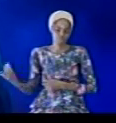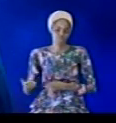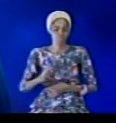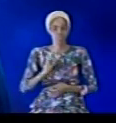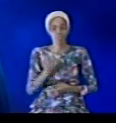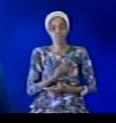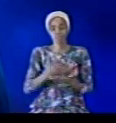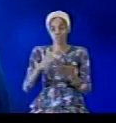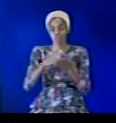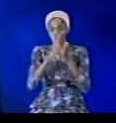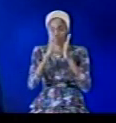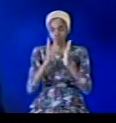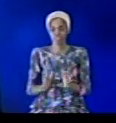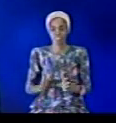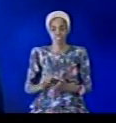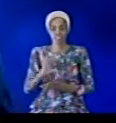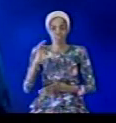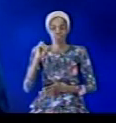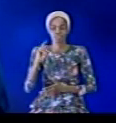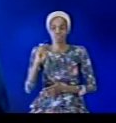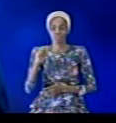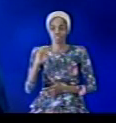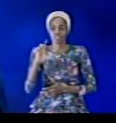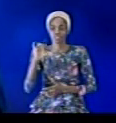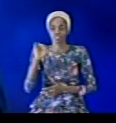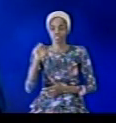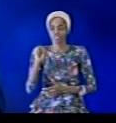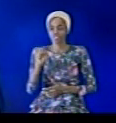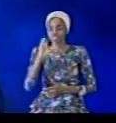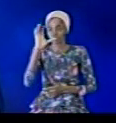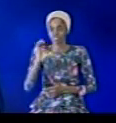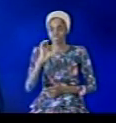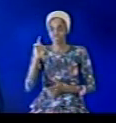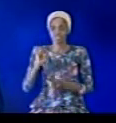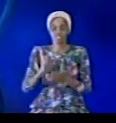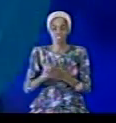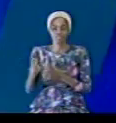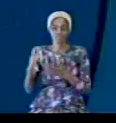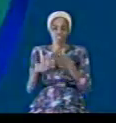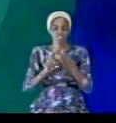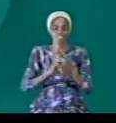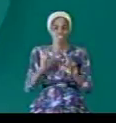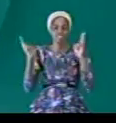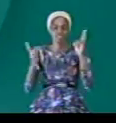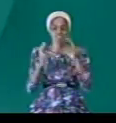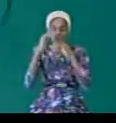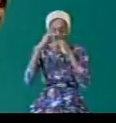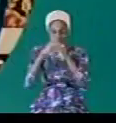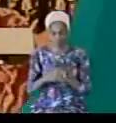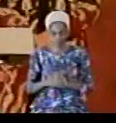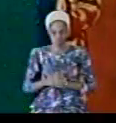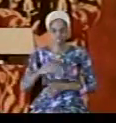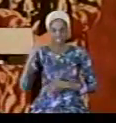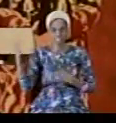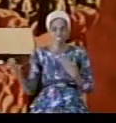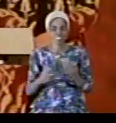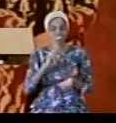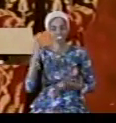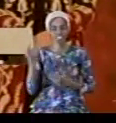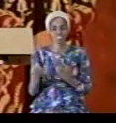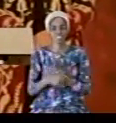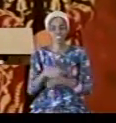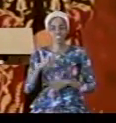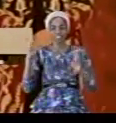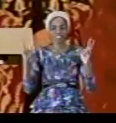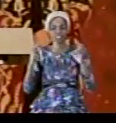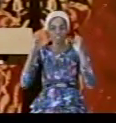Cornelius Cross, so that he can lead us in triumphant worship. God bless you. Welcome to the second day of the